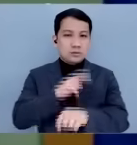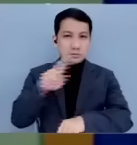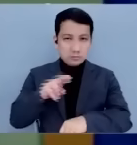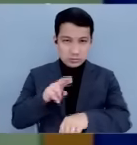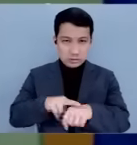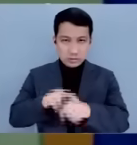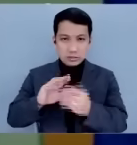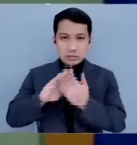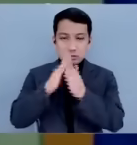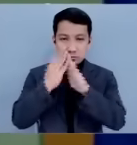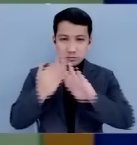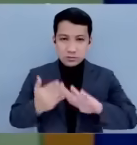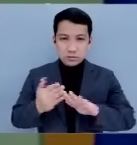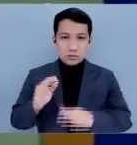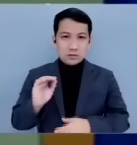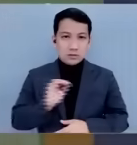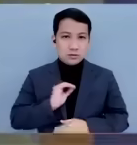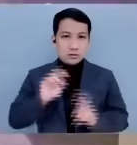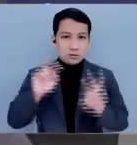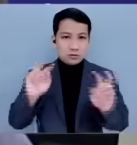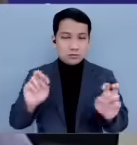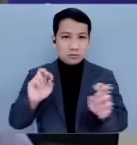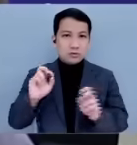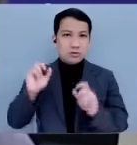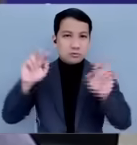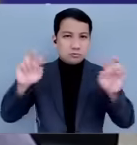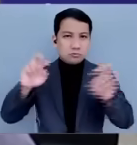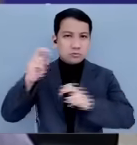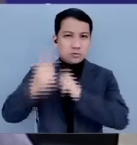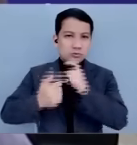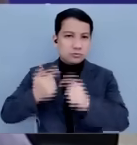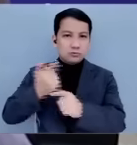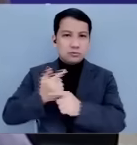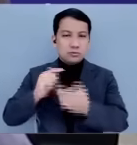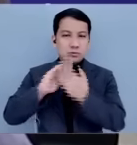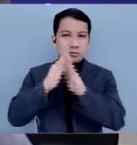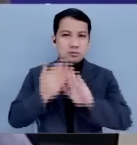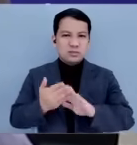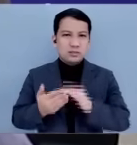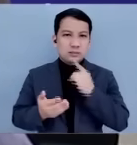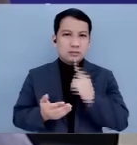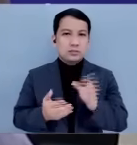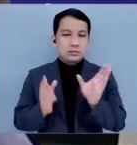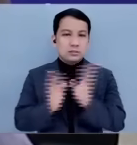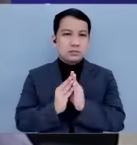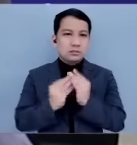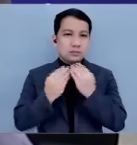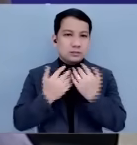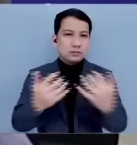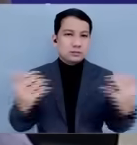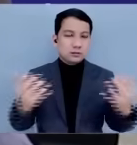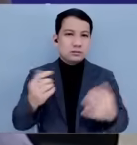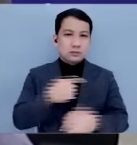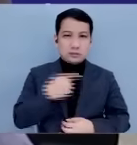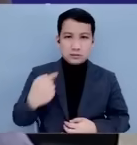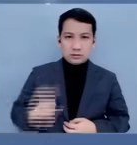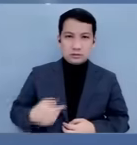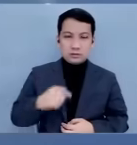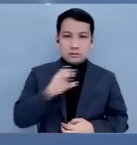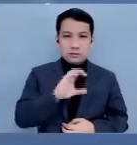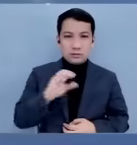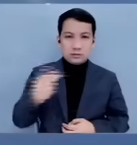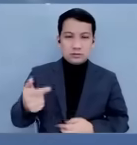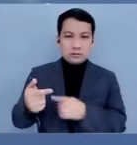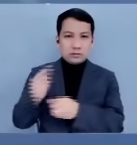I dare say, of global peace. Sa isang press briefing, natanong ang Chinese Foreign Ministry tungkol sa